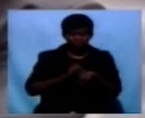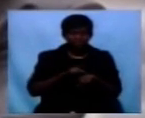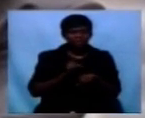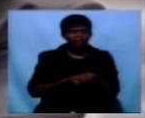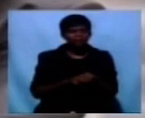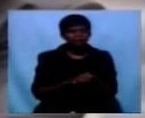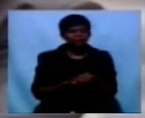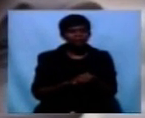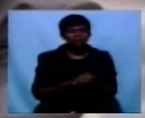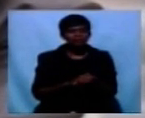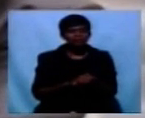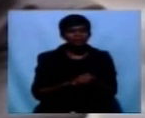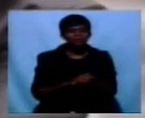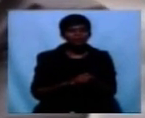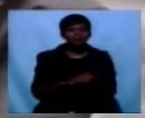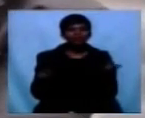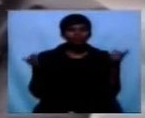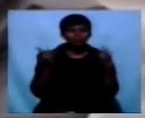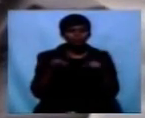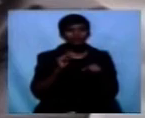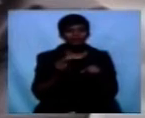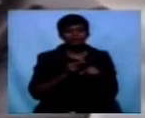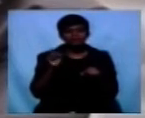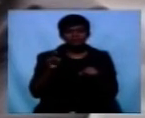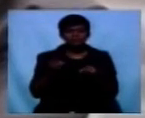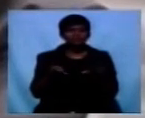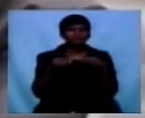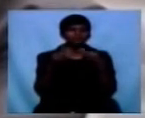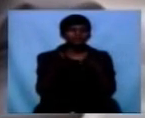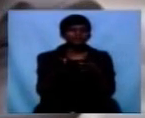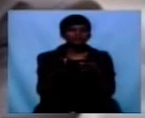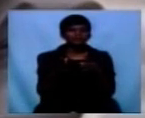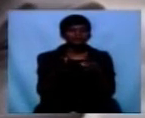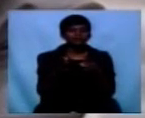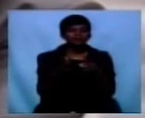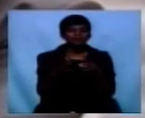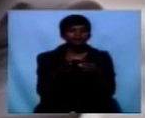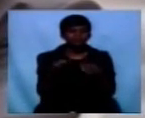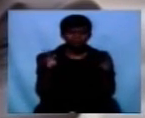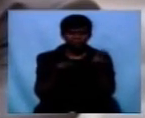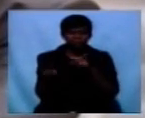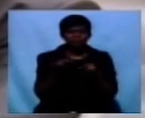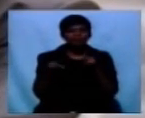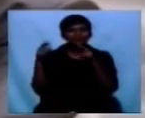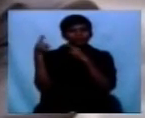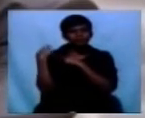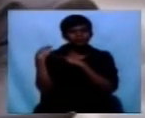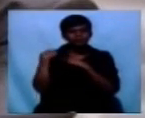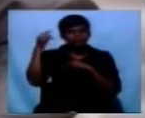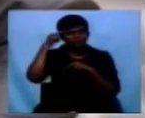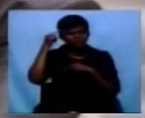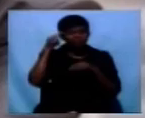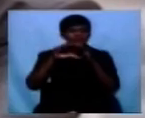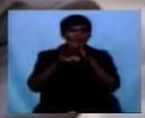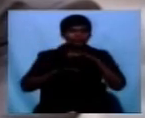period of street measure, that's when we need to provide relief on the citizens as a responsible government under His